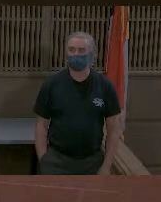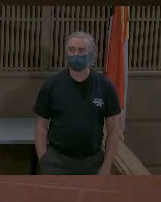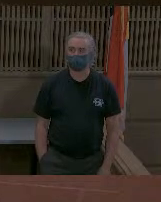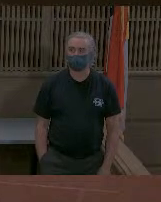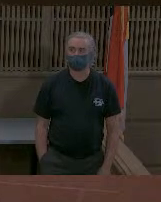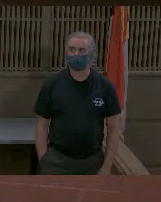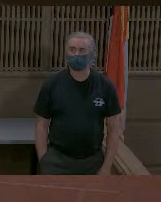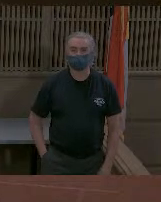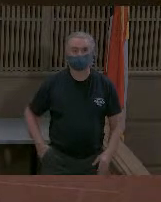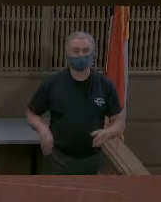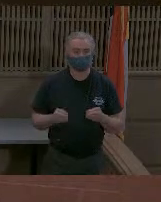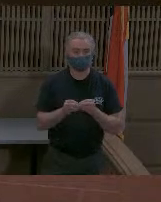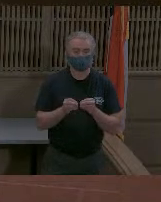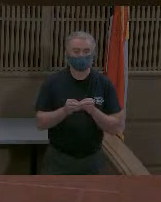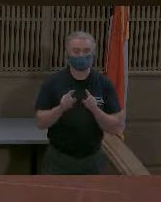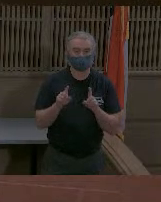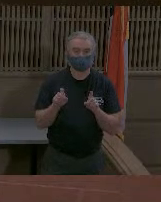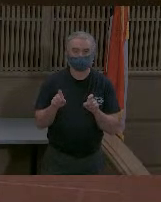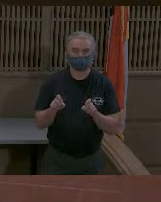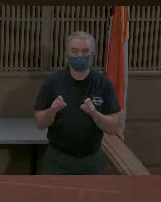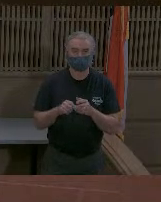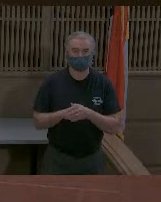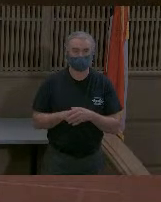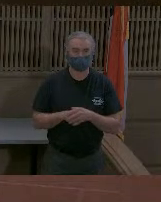Any additional questions?